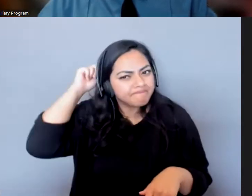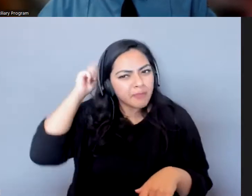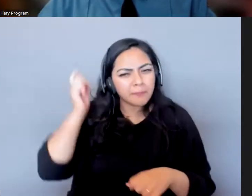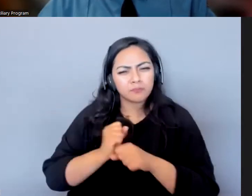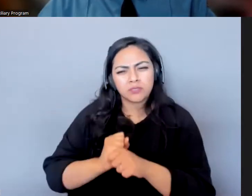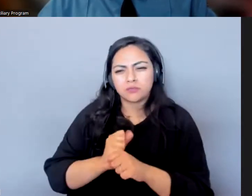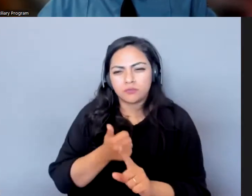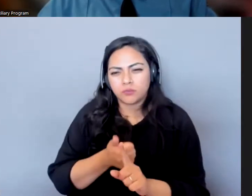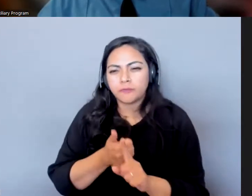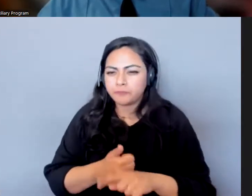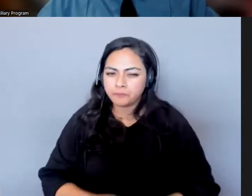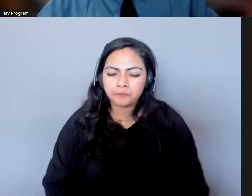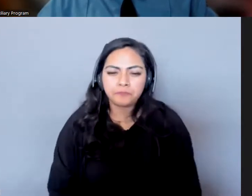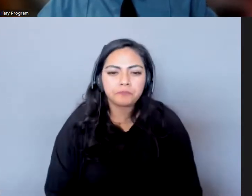here.